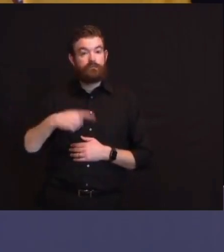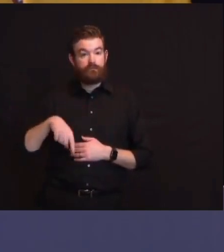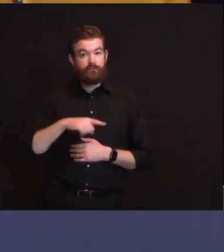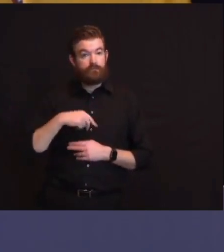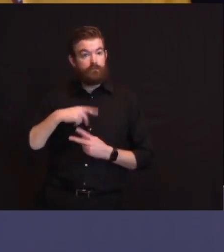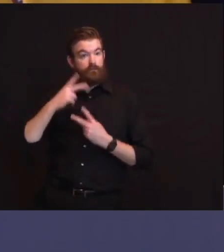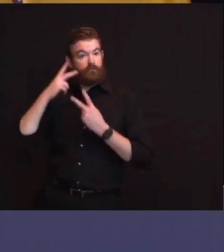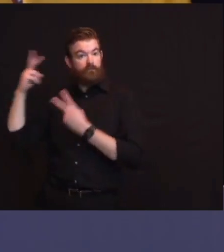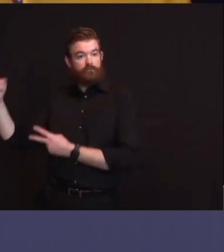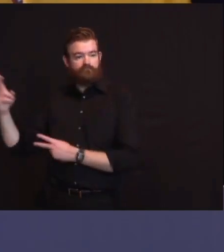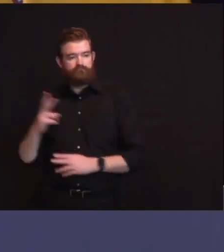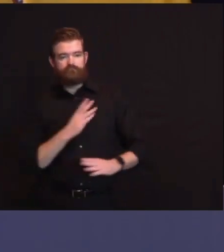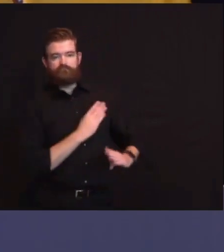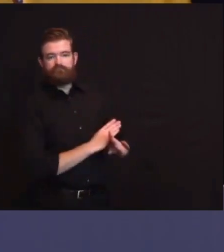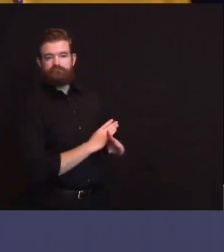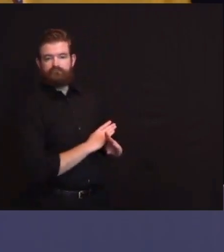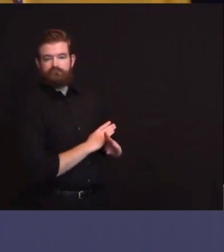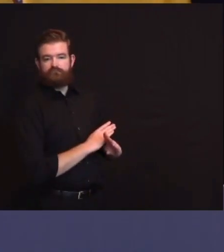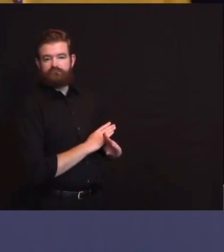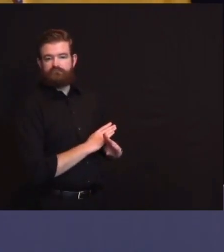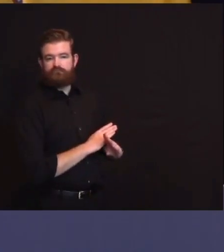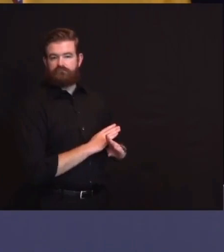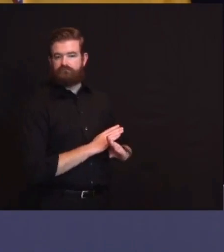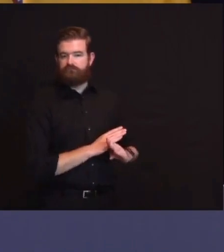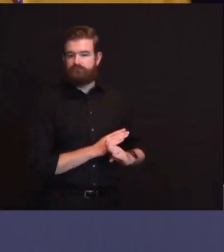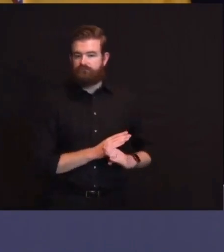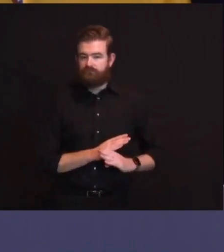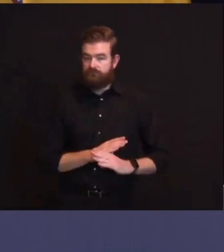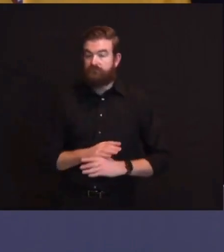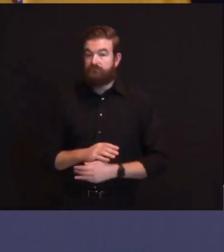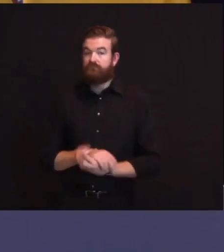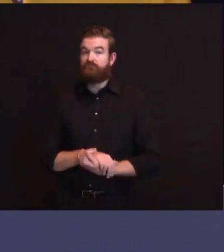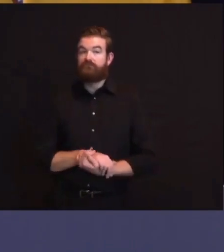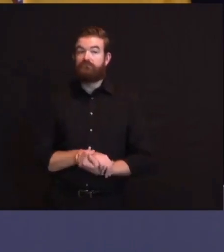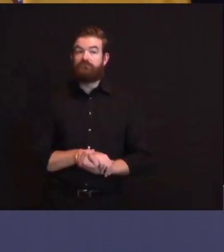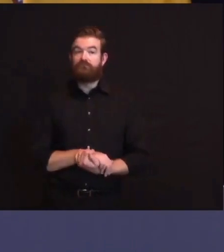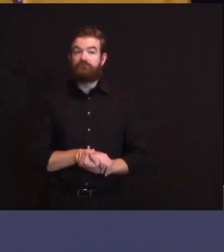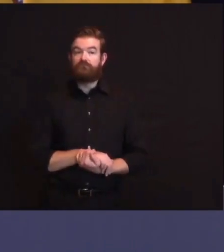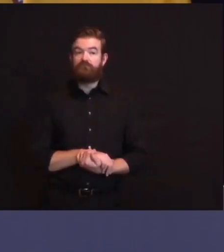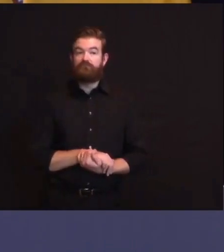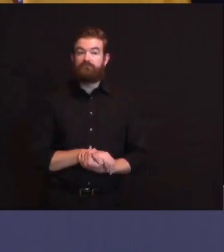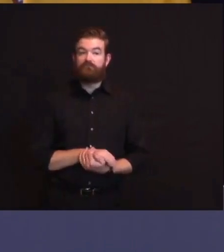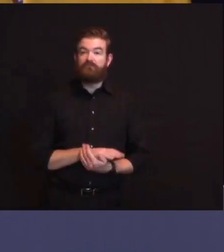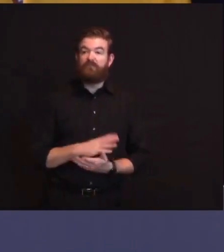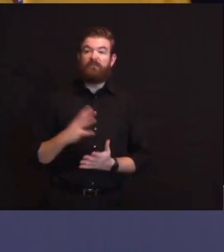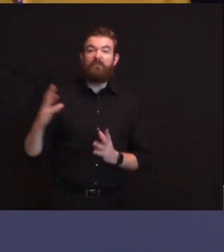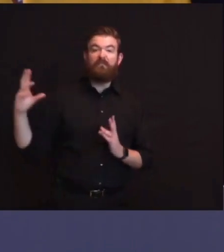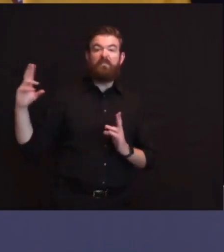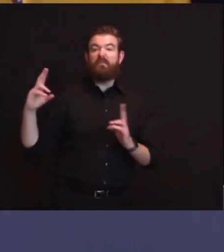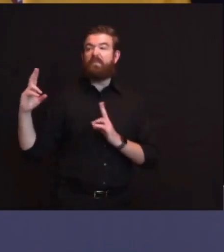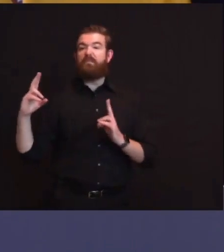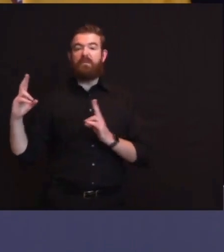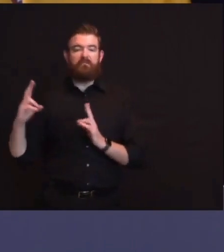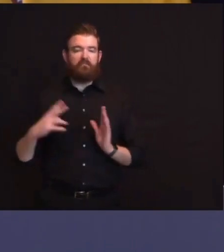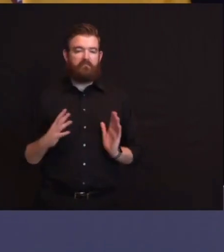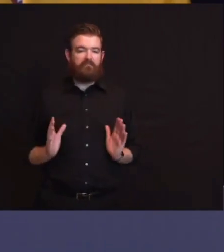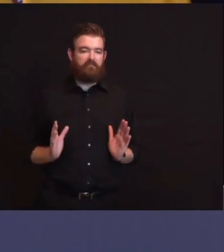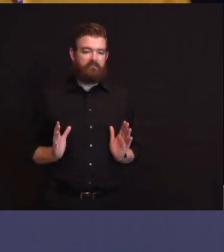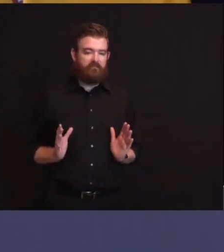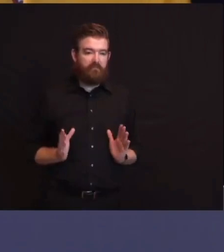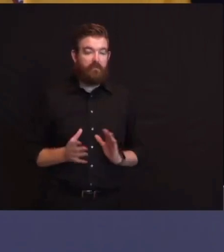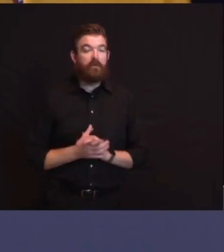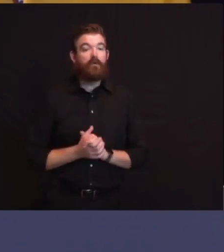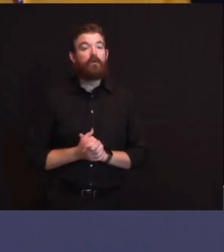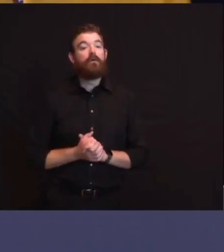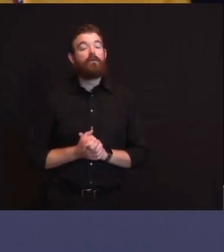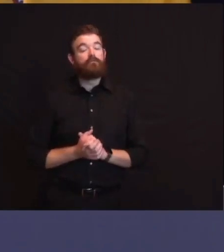The punchline for me is not that premise for Daniel, wherever he is. I know he was on a virtual event earlier today. It's, frankly, the